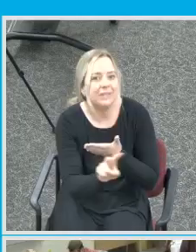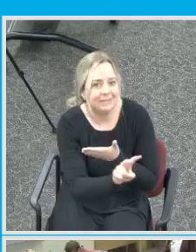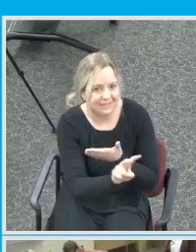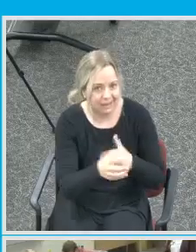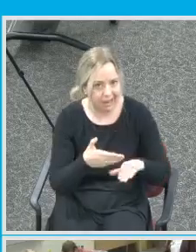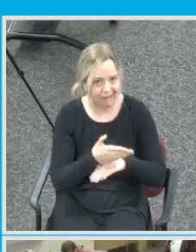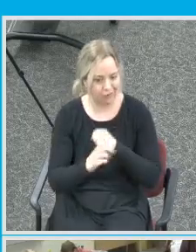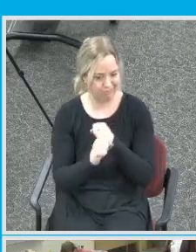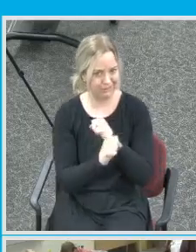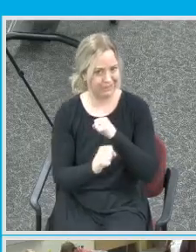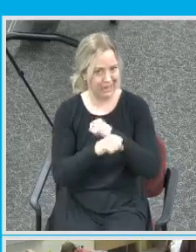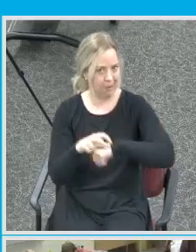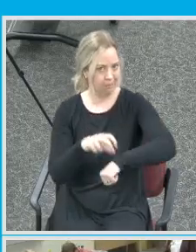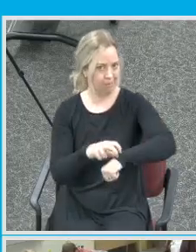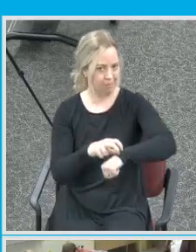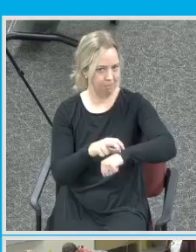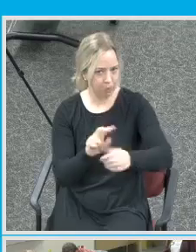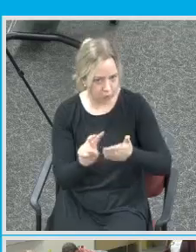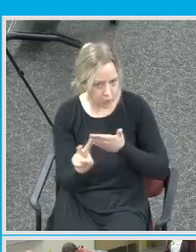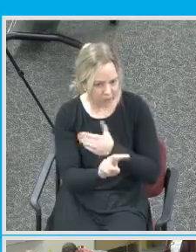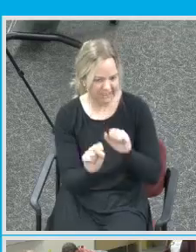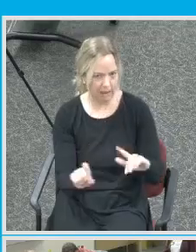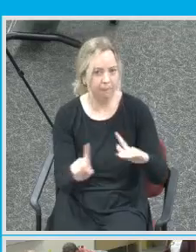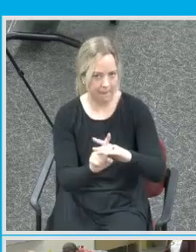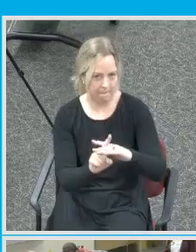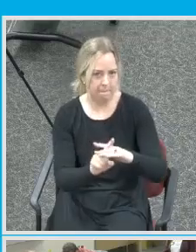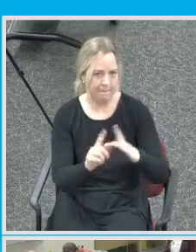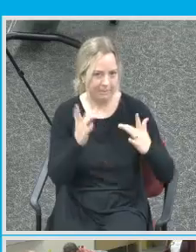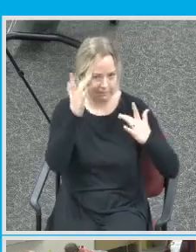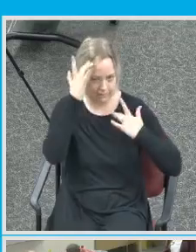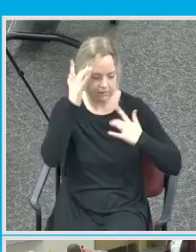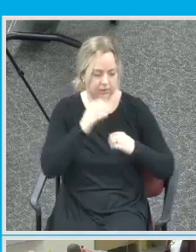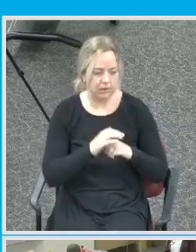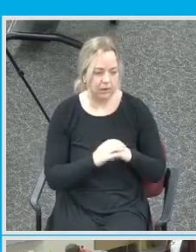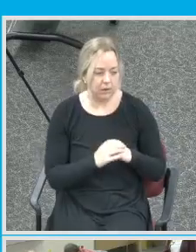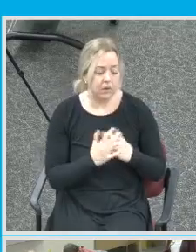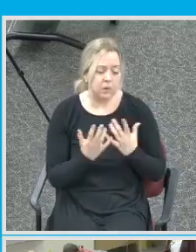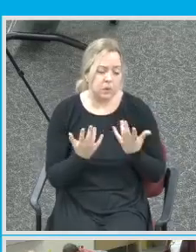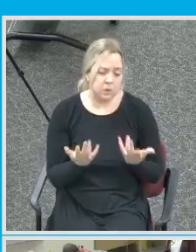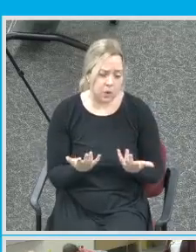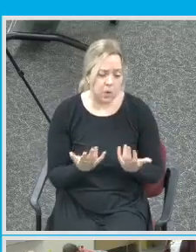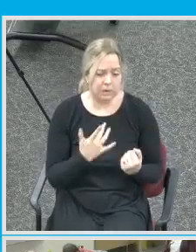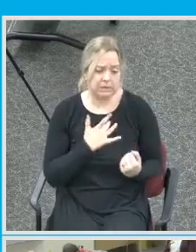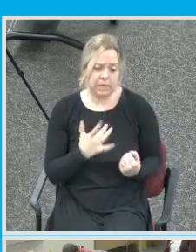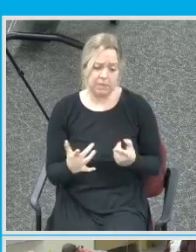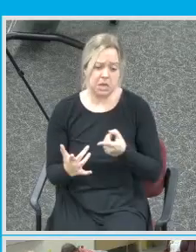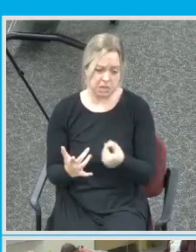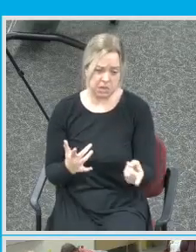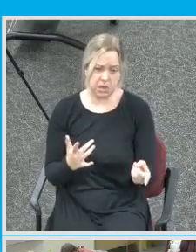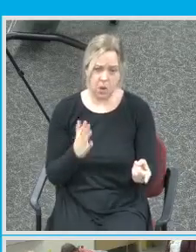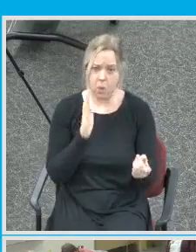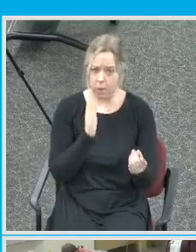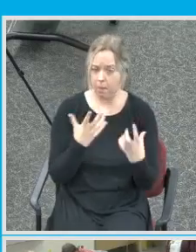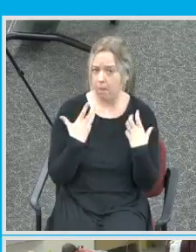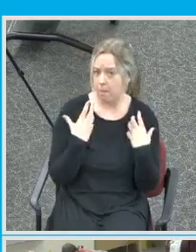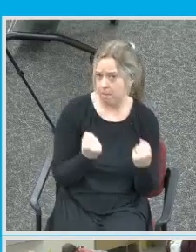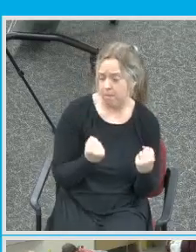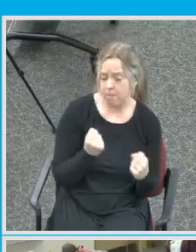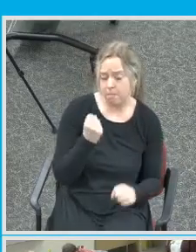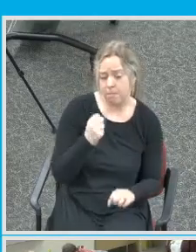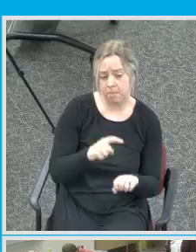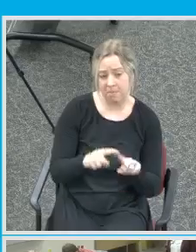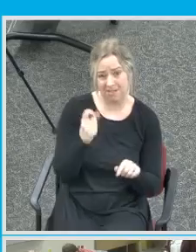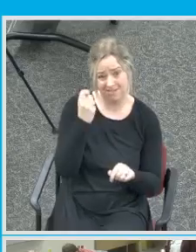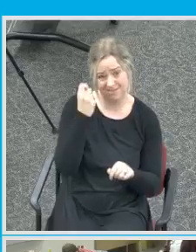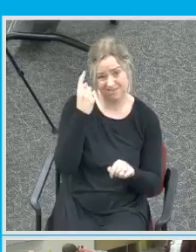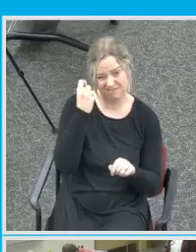bite. However, and say, okay, well that's unfortunate, and those people generally will recover. However, in about